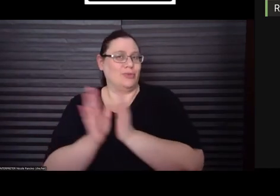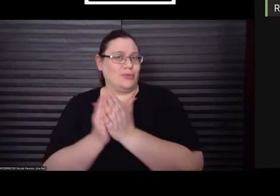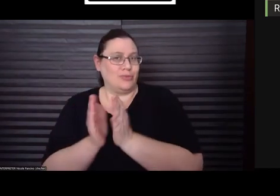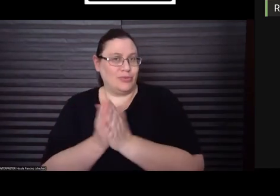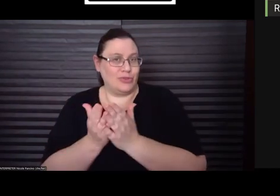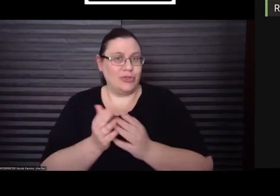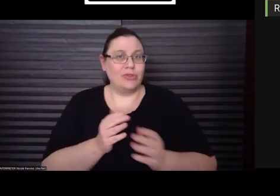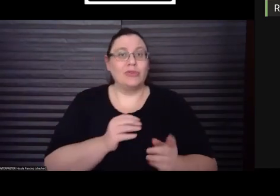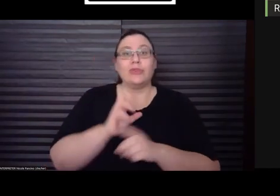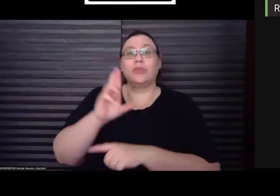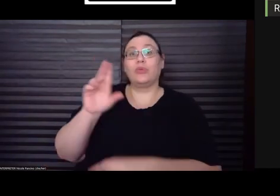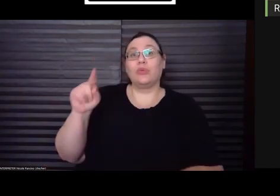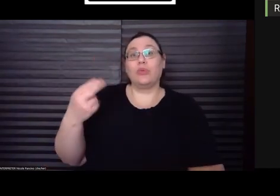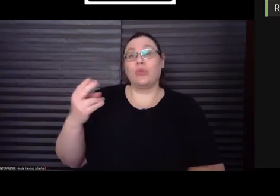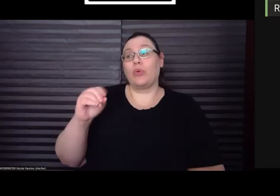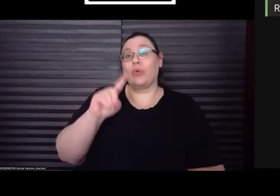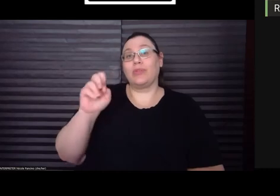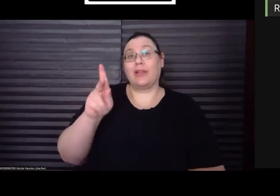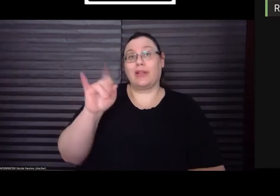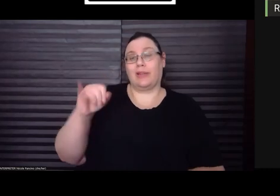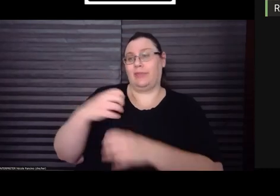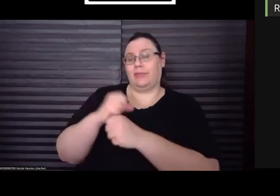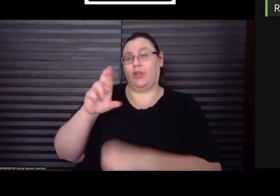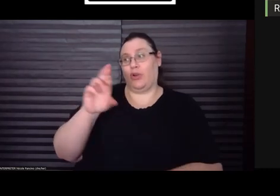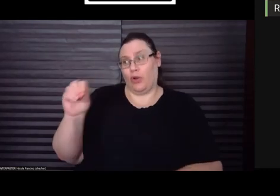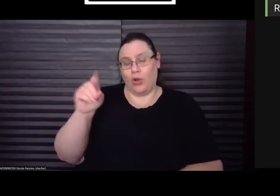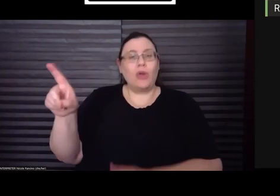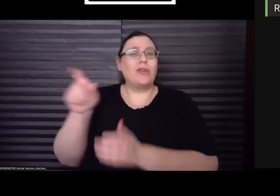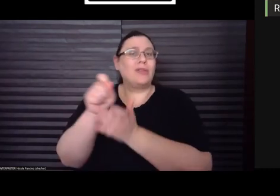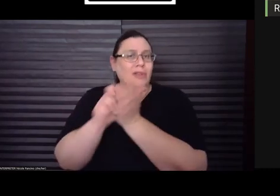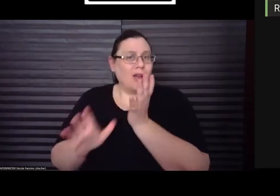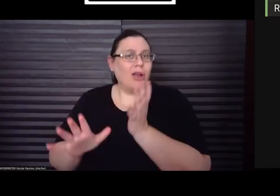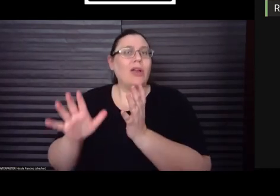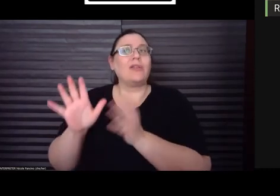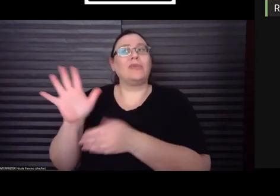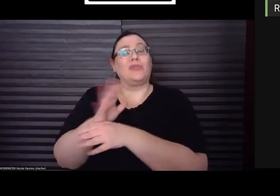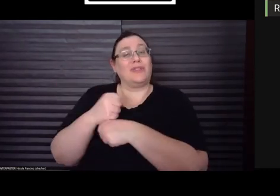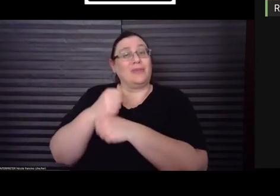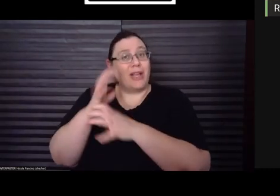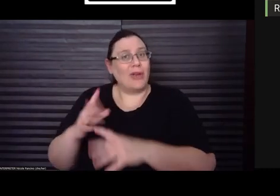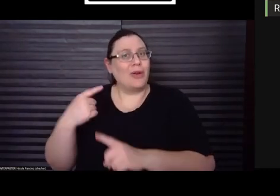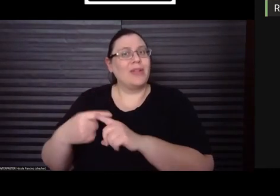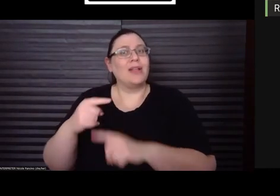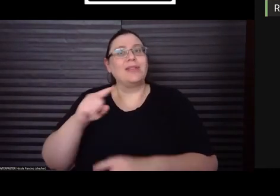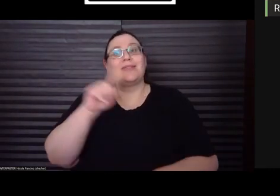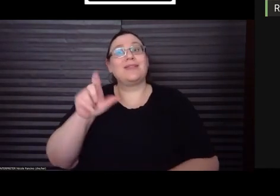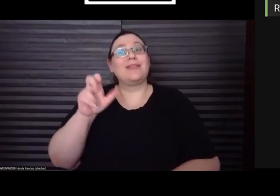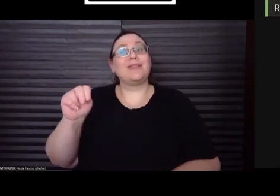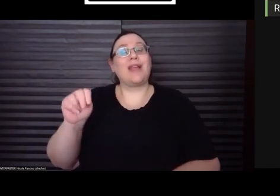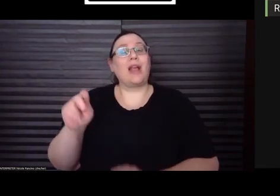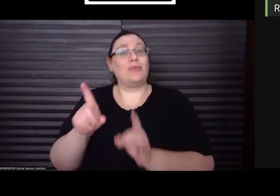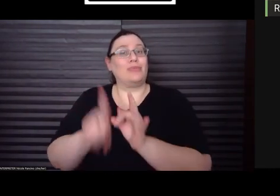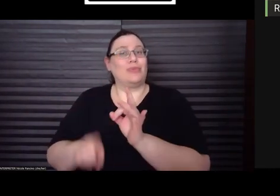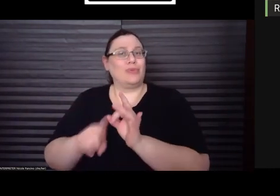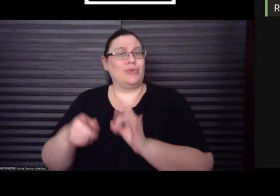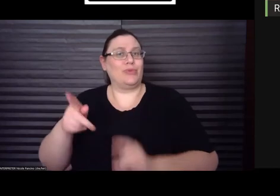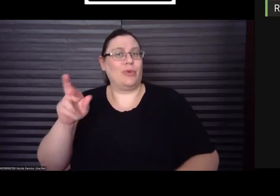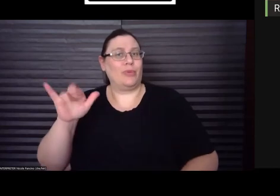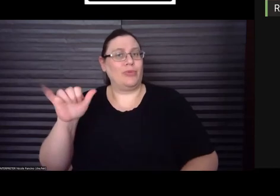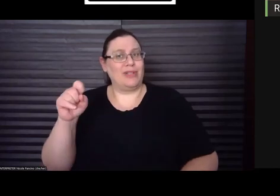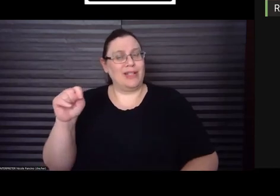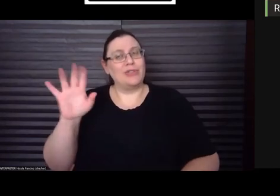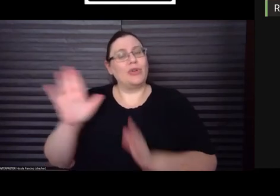Ozeki is a novelist, filmmaker, and Zen Buddhist priest whose books have garnered international acclaim for their ability to integrate